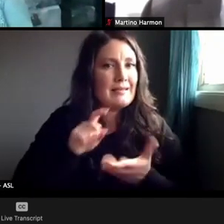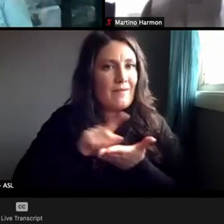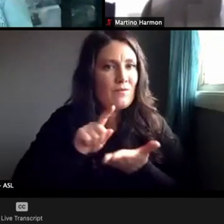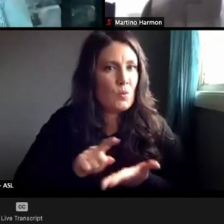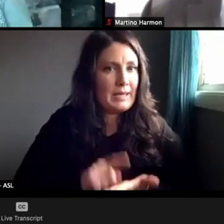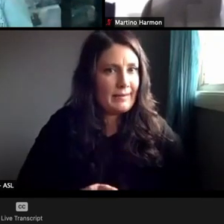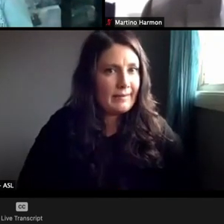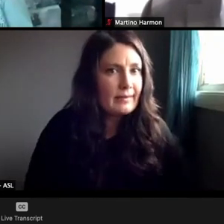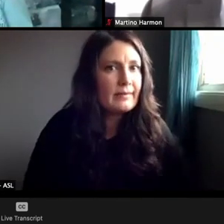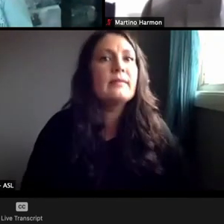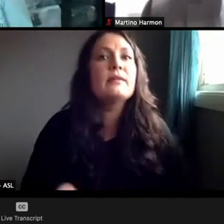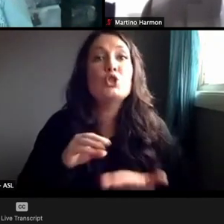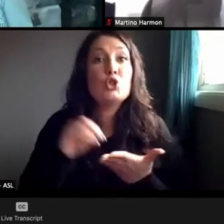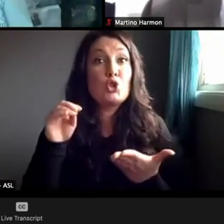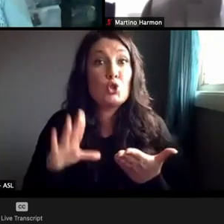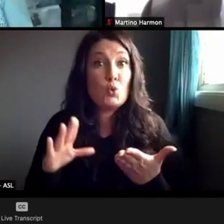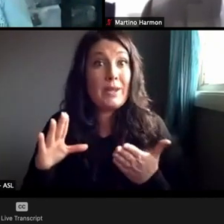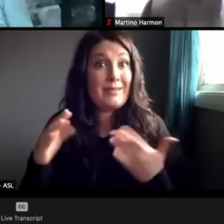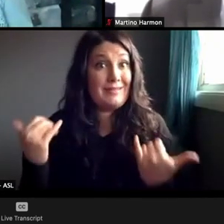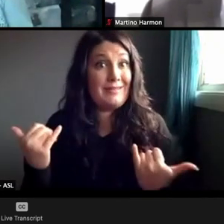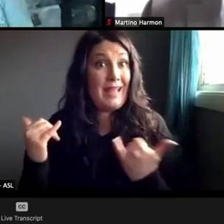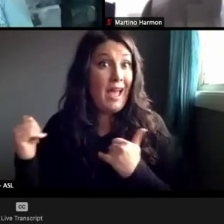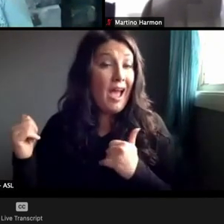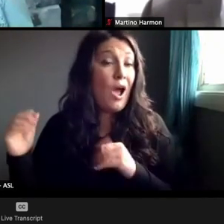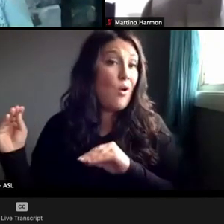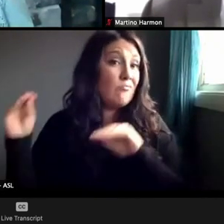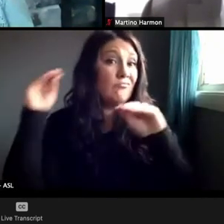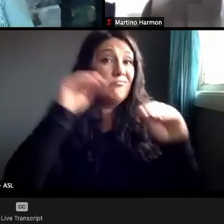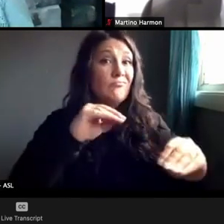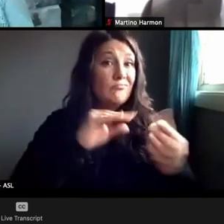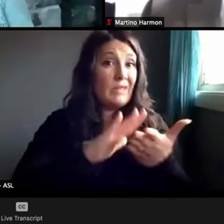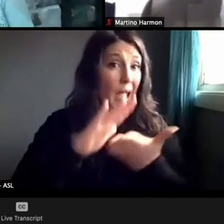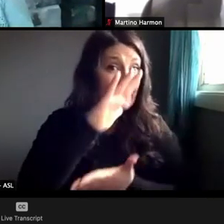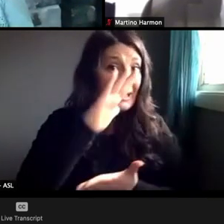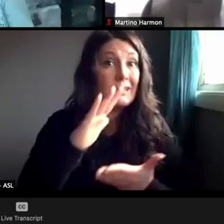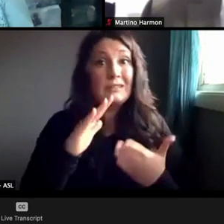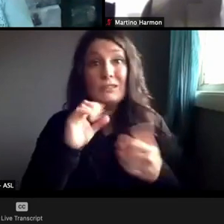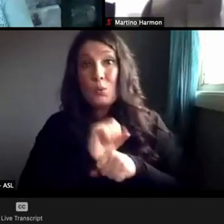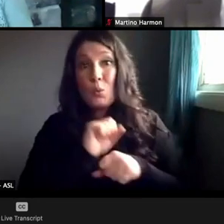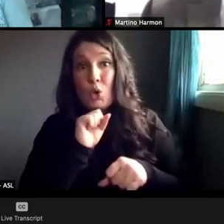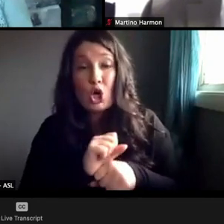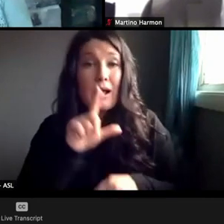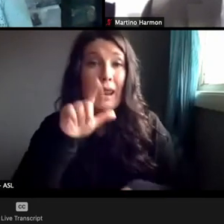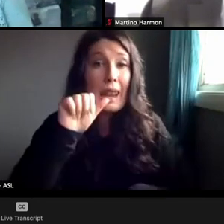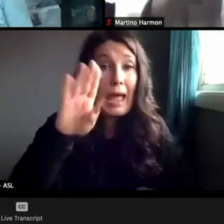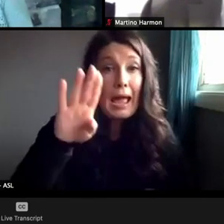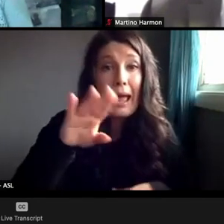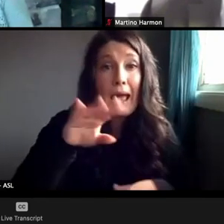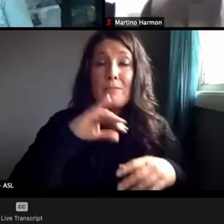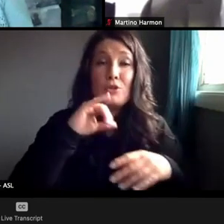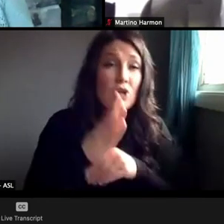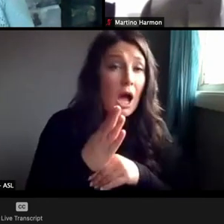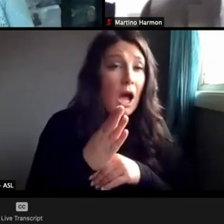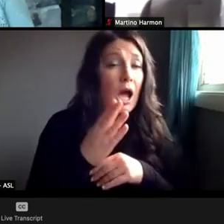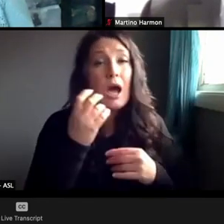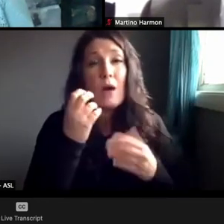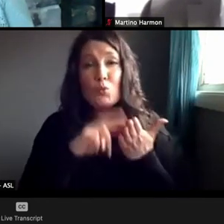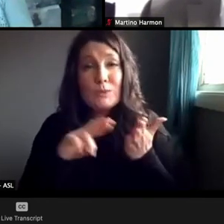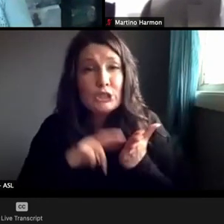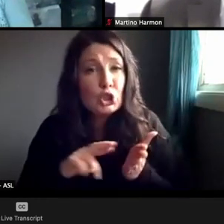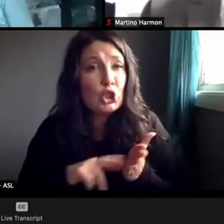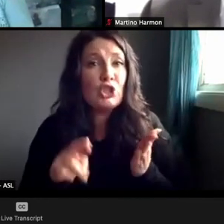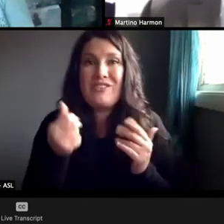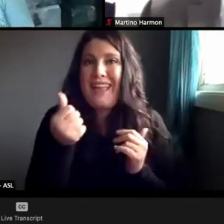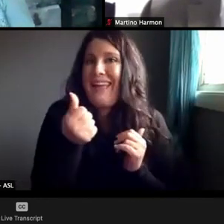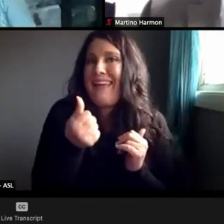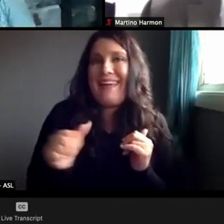all students coming to campus to take an in-person class or to work in a research lab or to work at a job or to use any campus facility